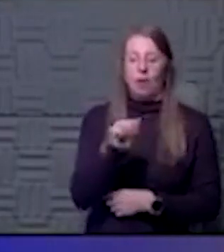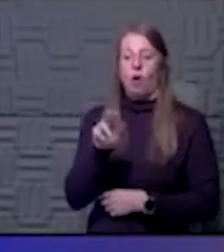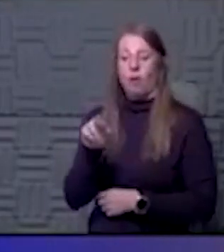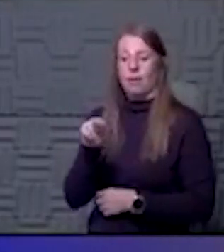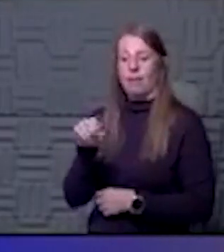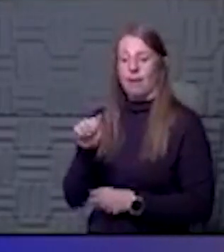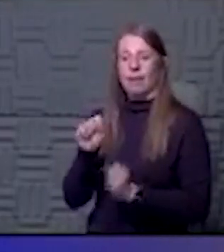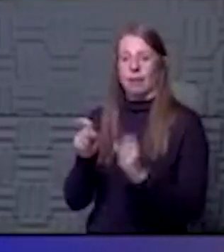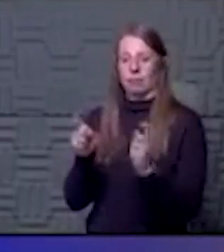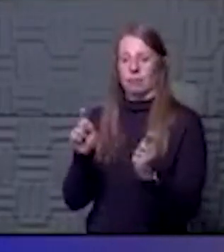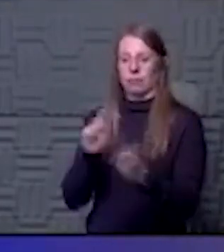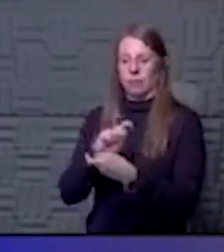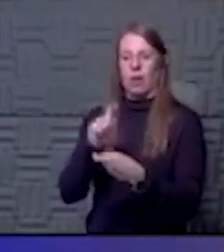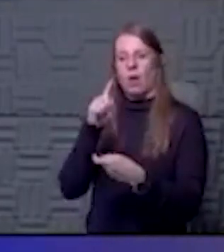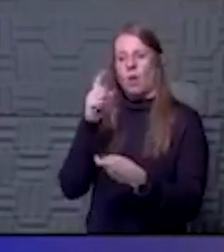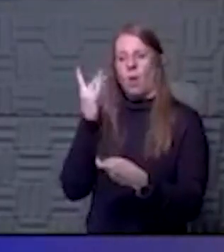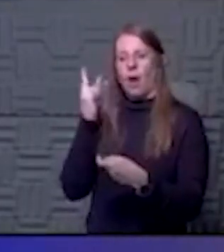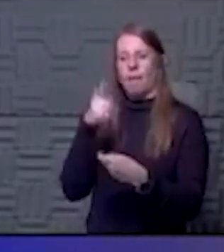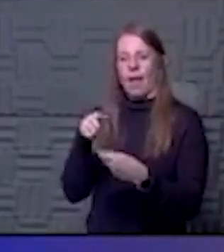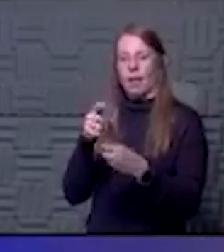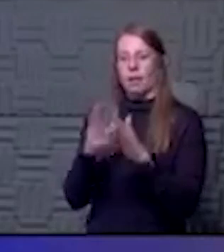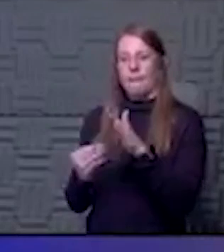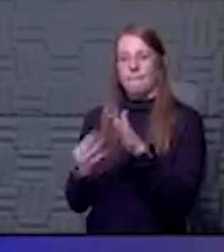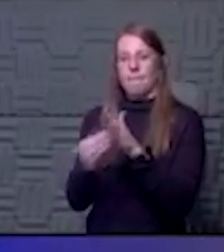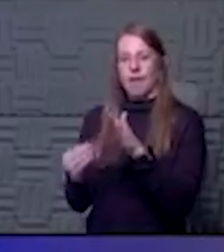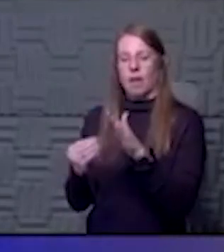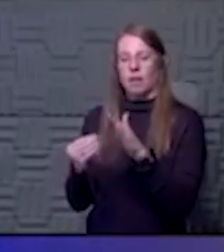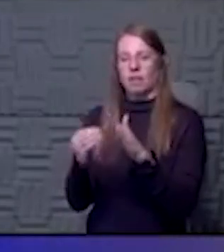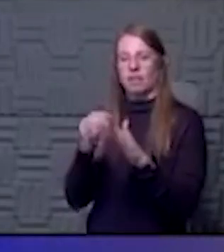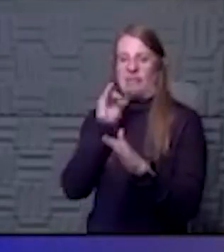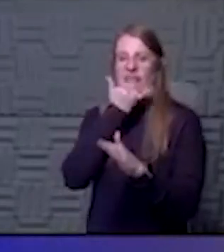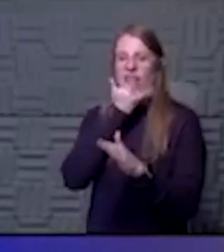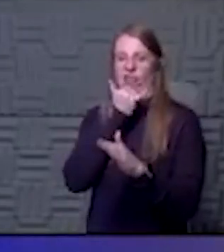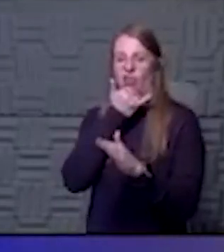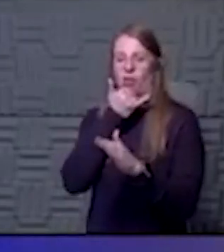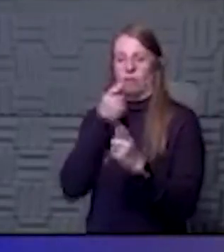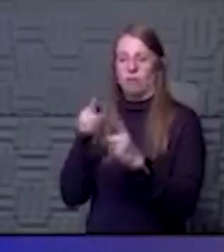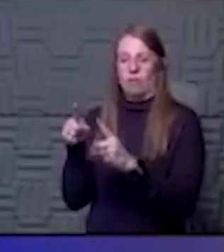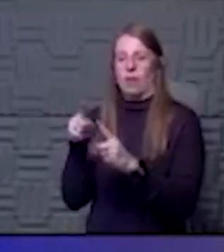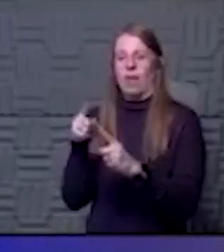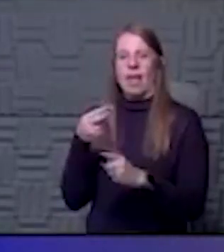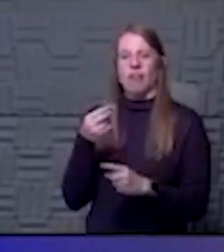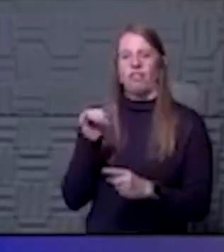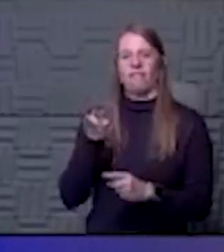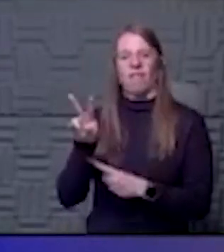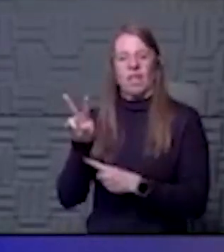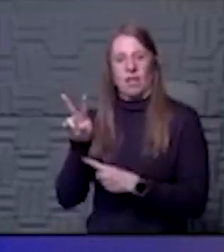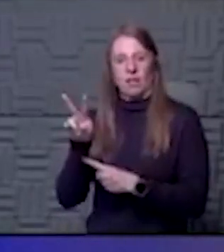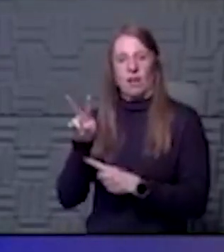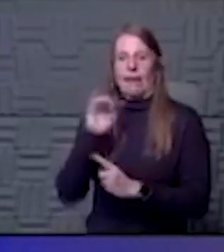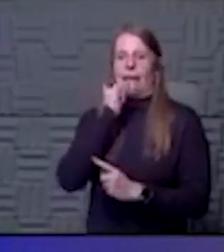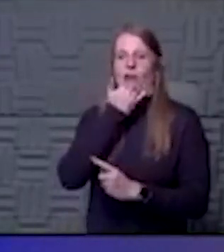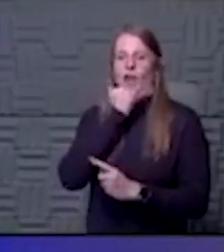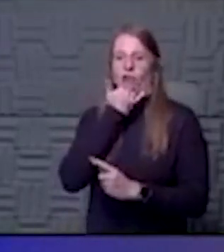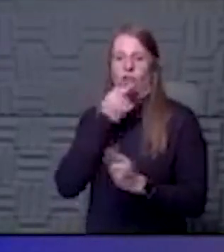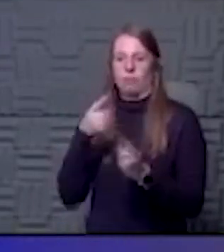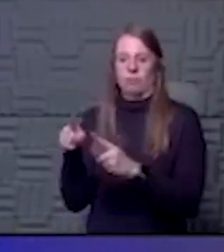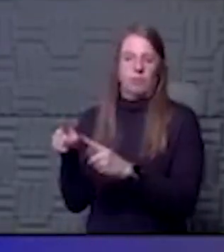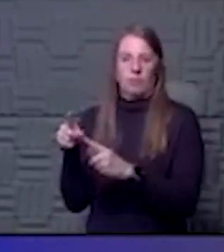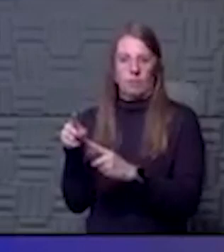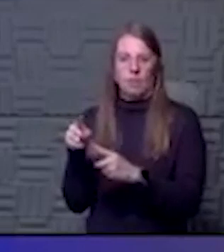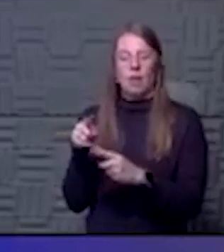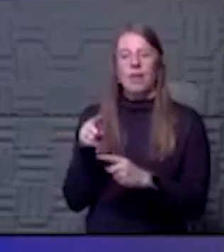can mutate because inherently when they replicate, they are just error prone. The same thing happens for HIV. We know that that's error prone.